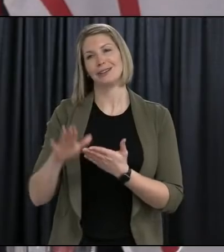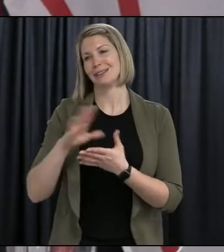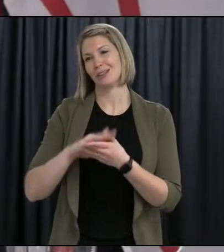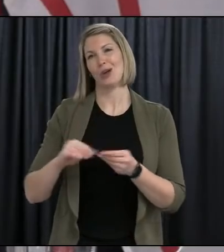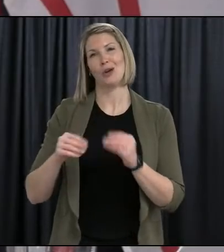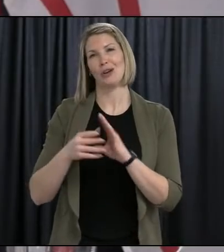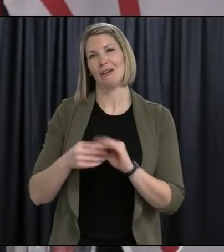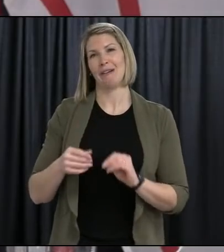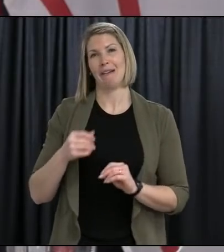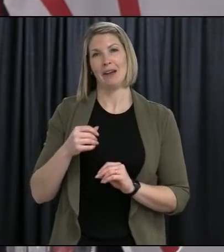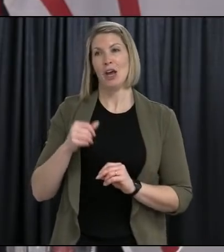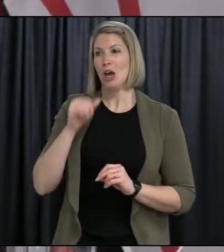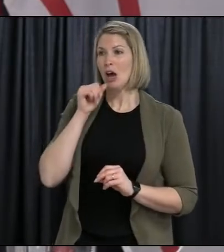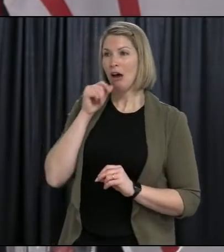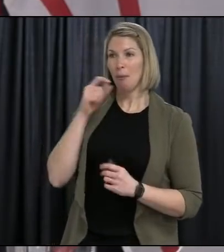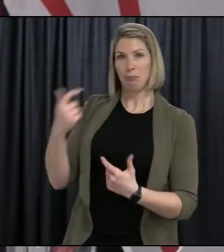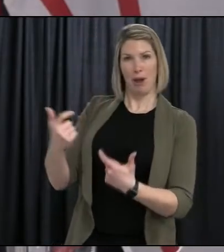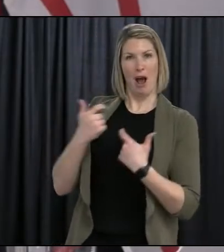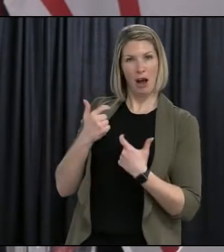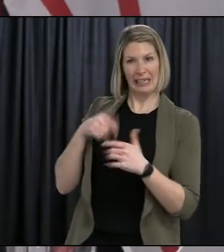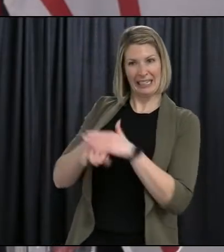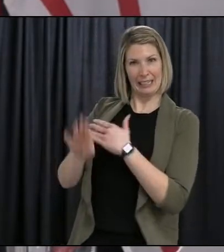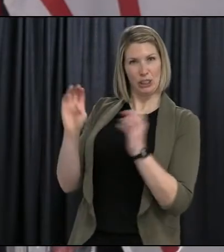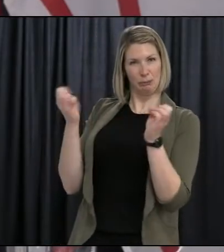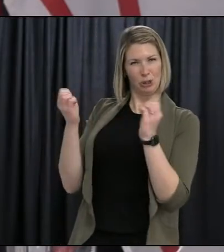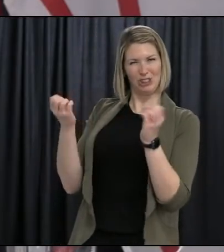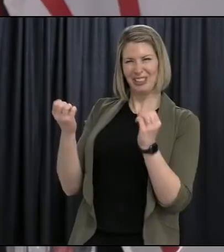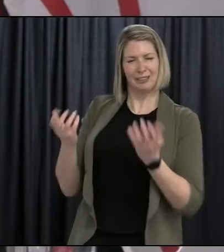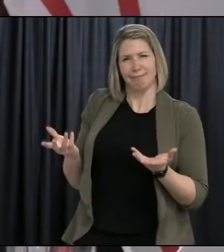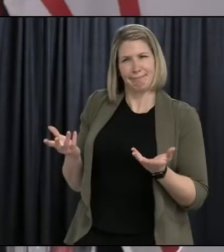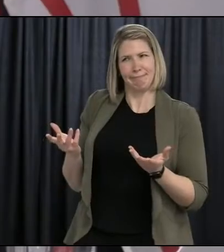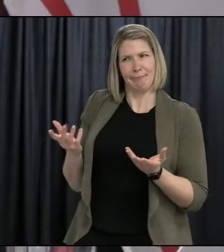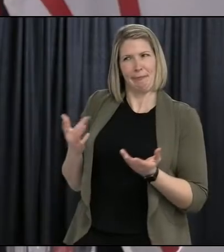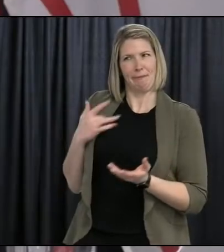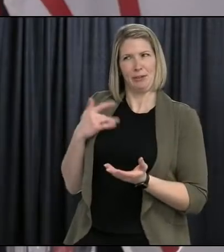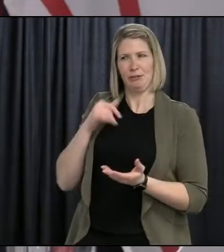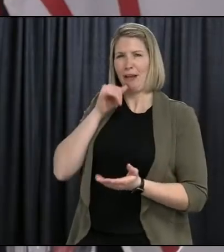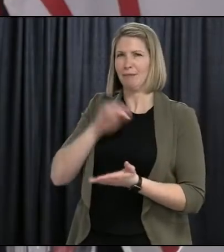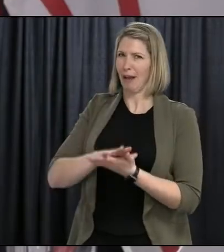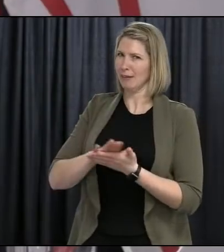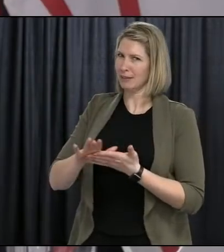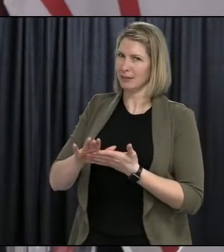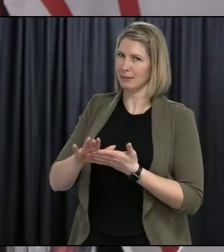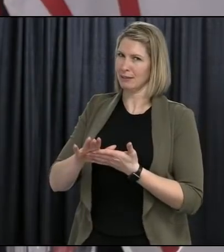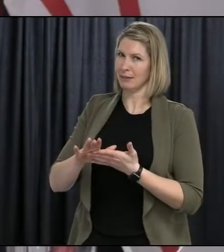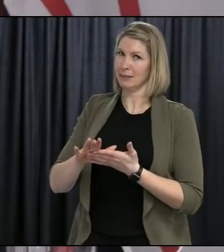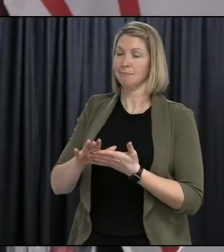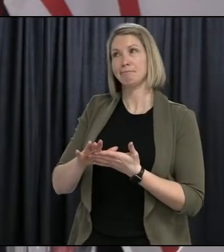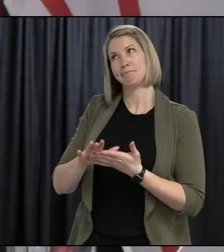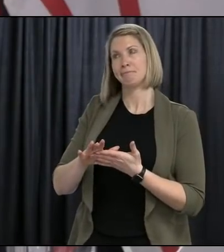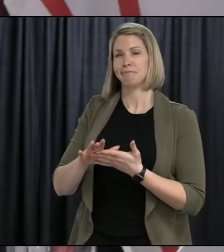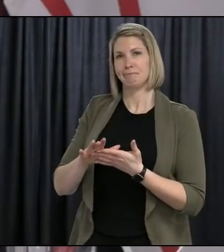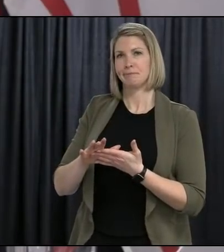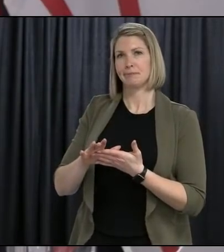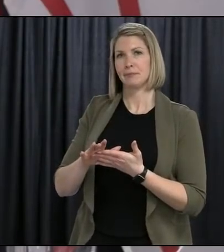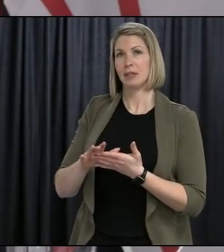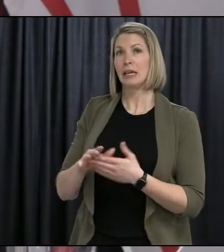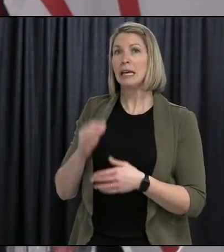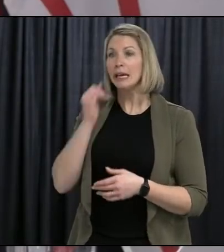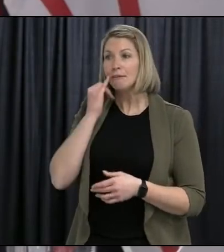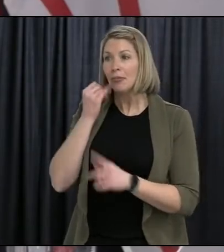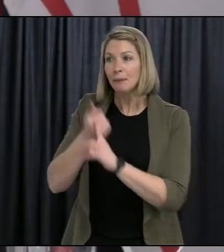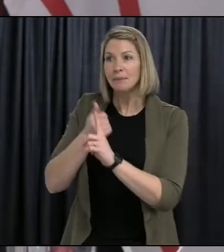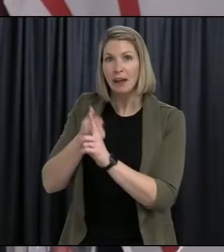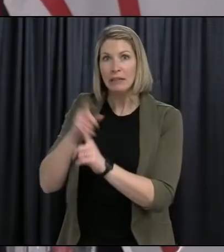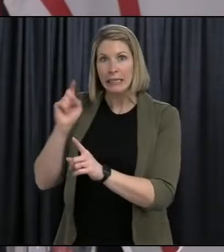biased to the point, or some, I don't know the specific details, Peter, obviously, but it saddens me to think that someone would not be able to get health care that